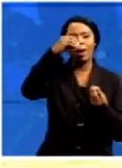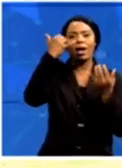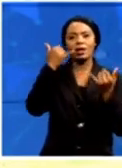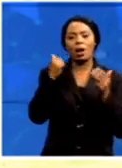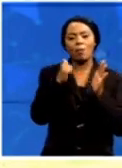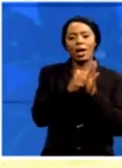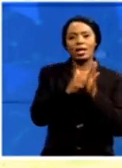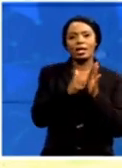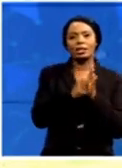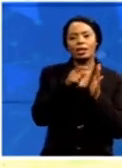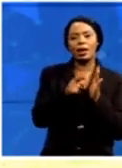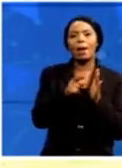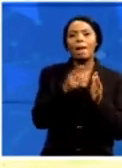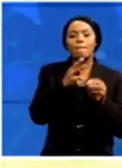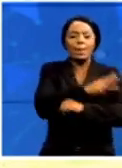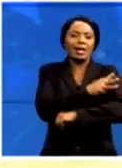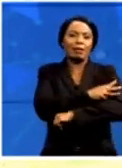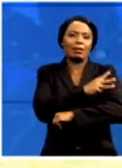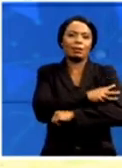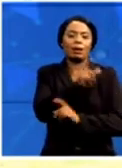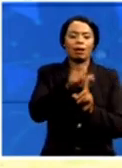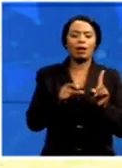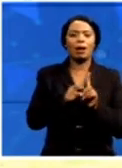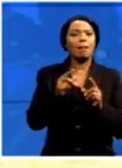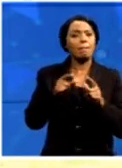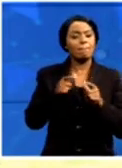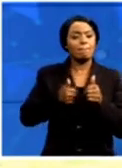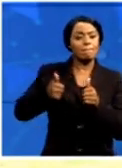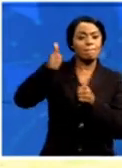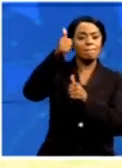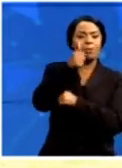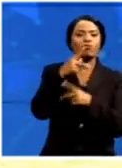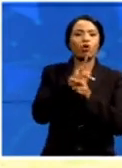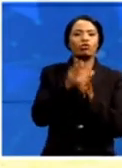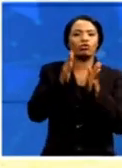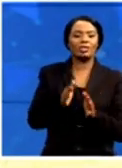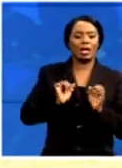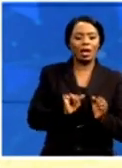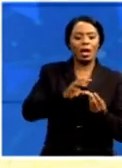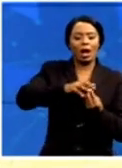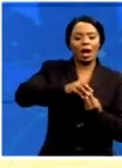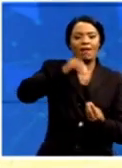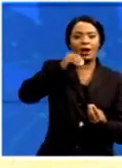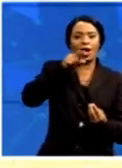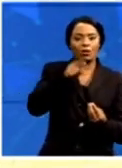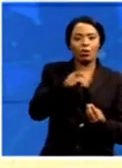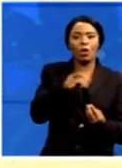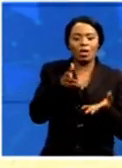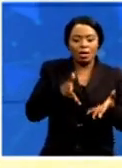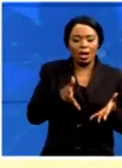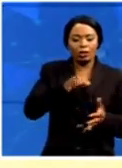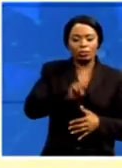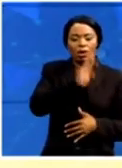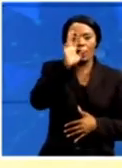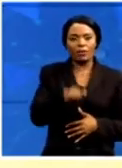of the biggest producers of avocados in the country. And he joins me now to talk a little bit more about this fascinating